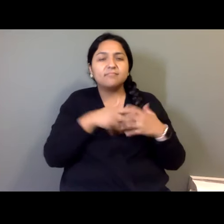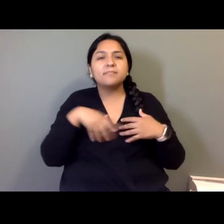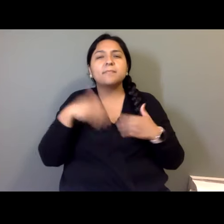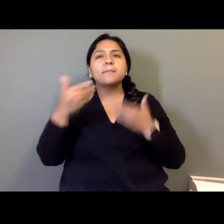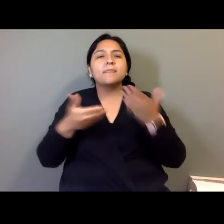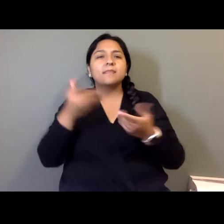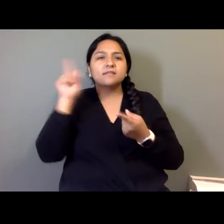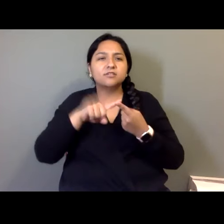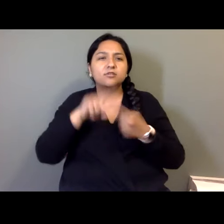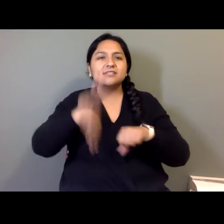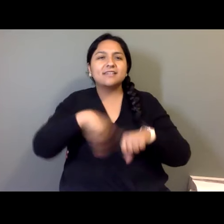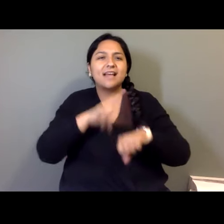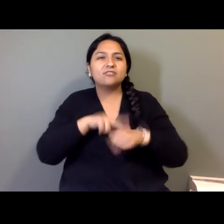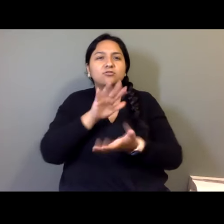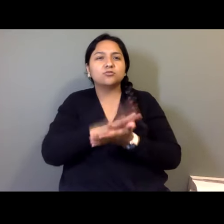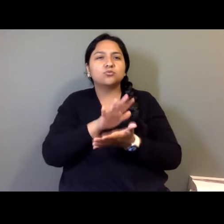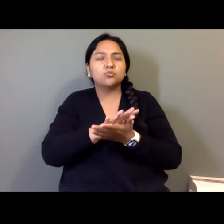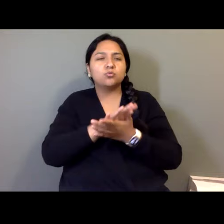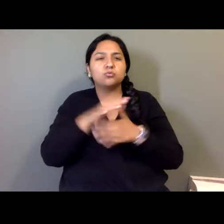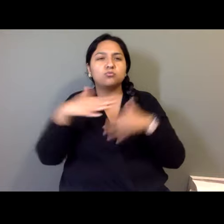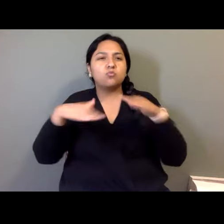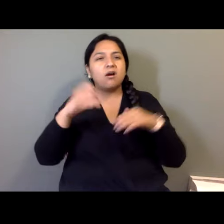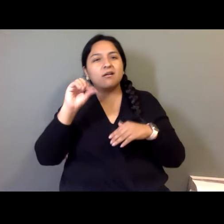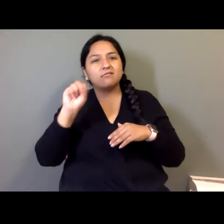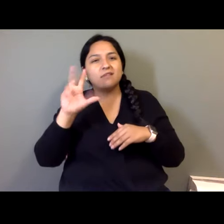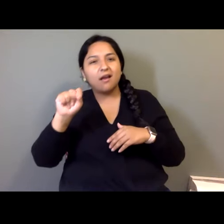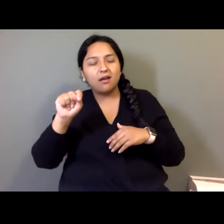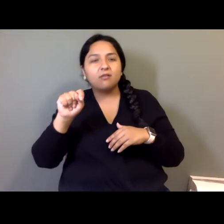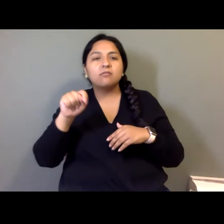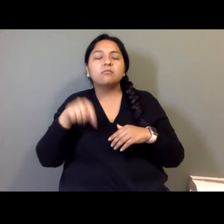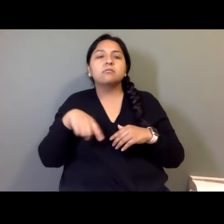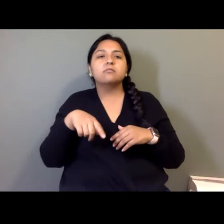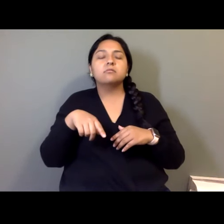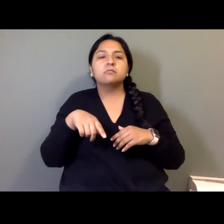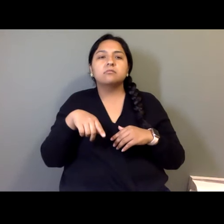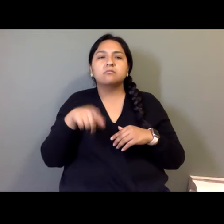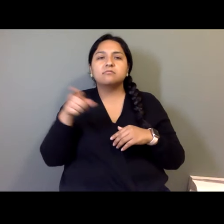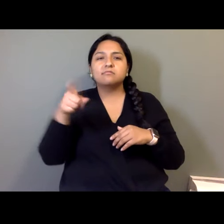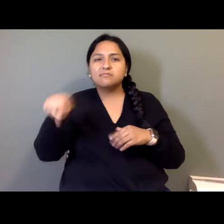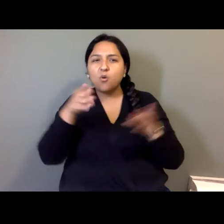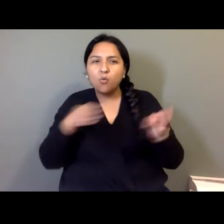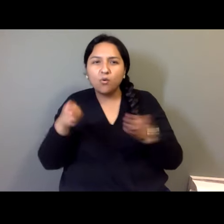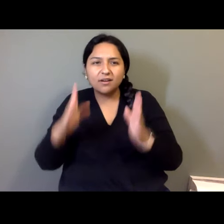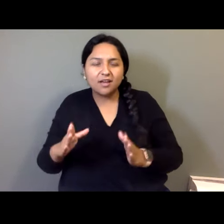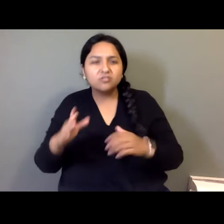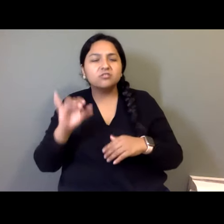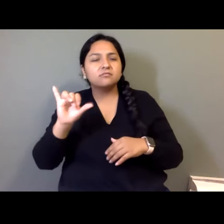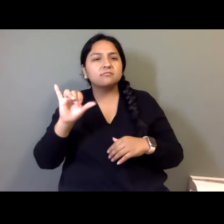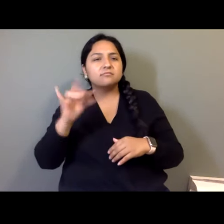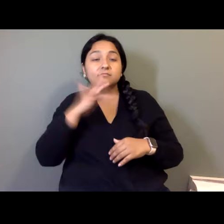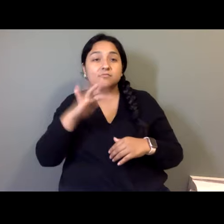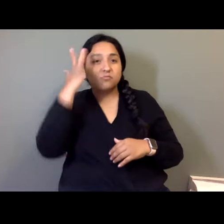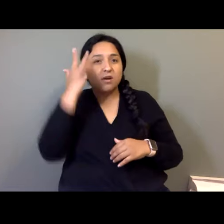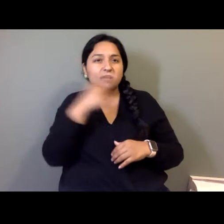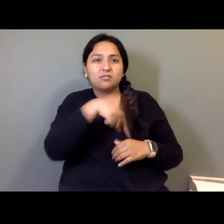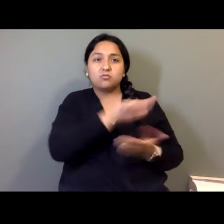School Walkout, when I walked out a school, that I found organizers. And it was, like, really lucky, because the schools that I went to was, like,